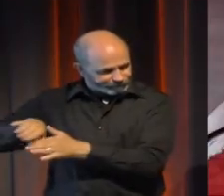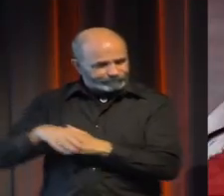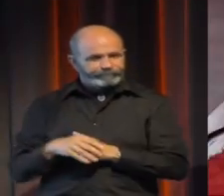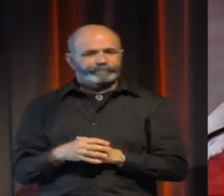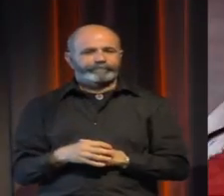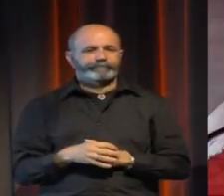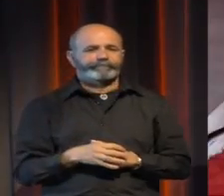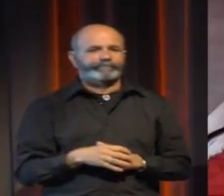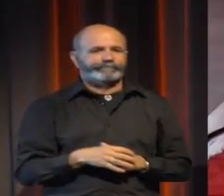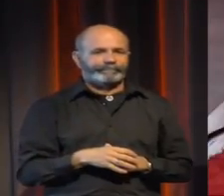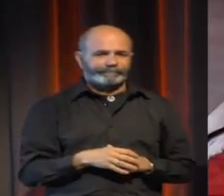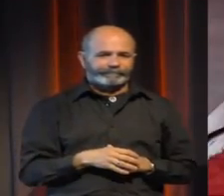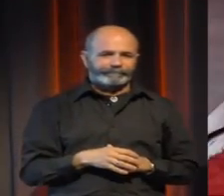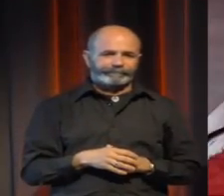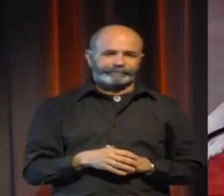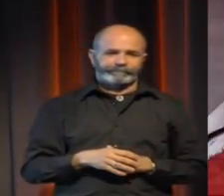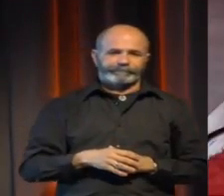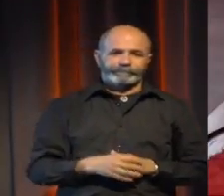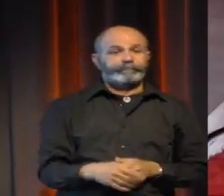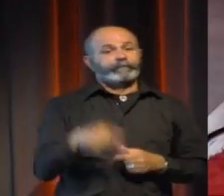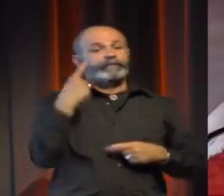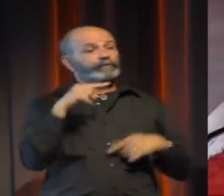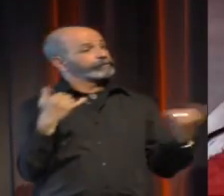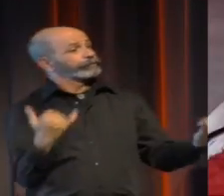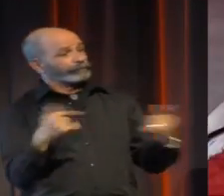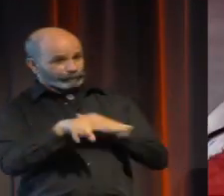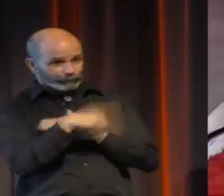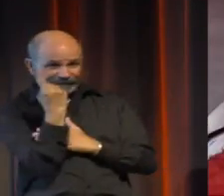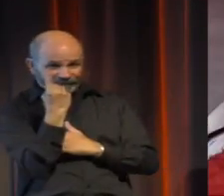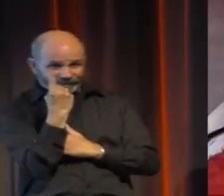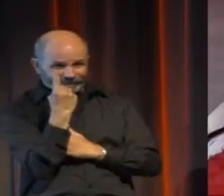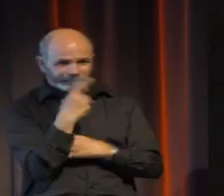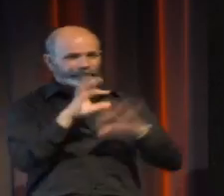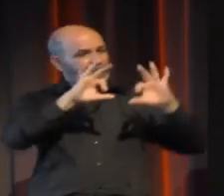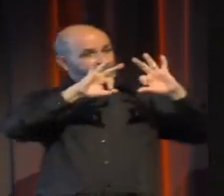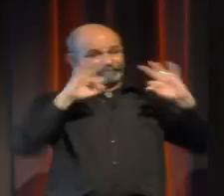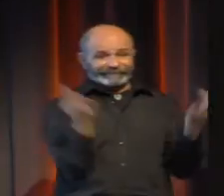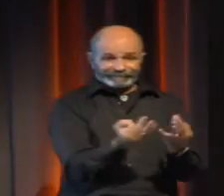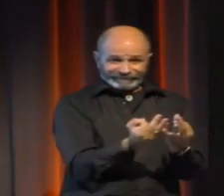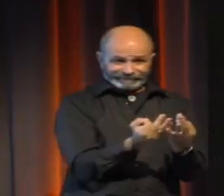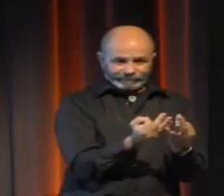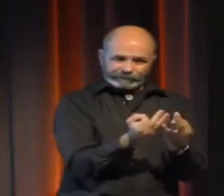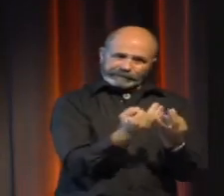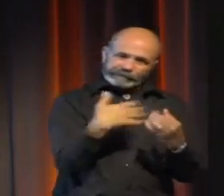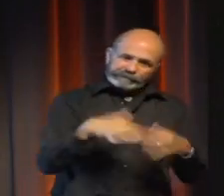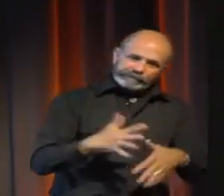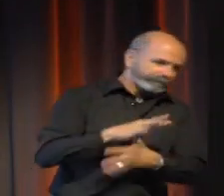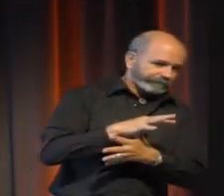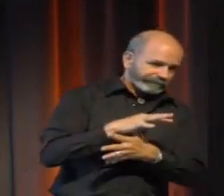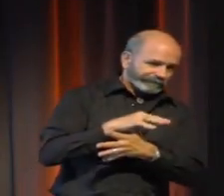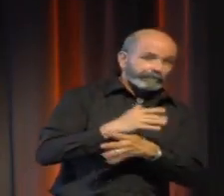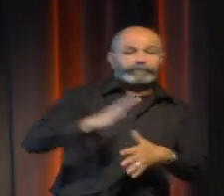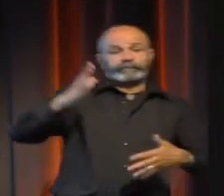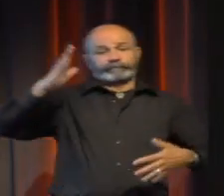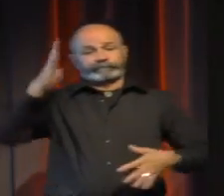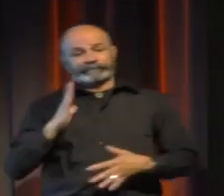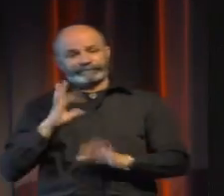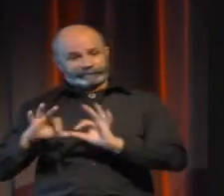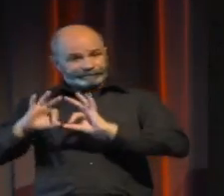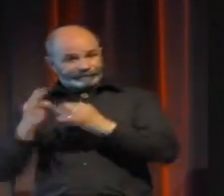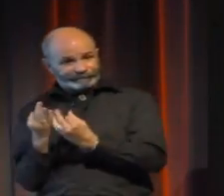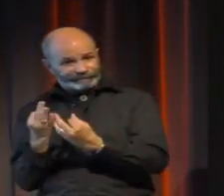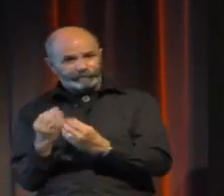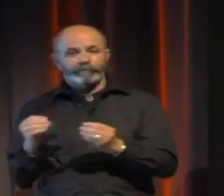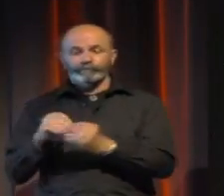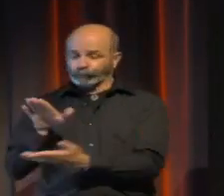their familial life and decisions. Whereas in the past, starting a family was basically an assumed factor of your life.